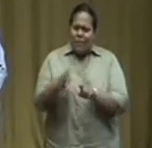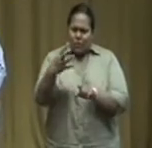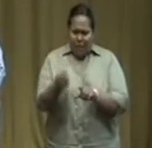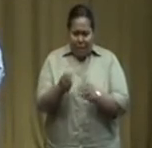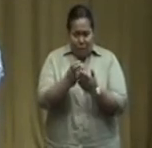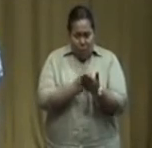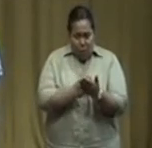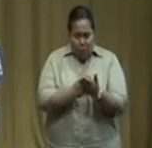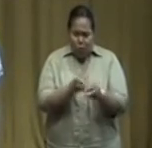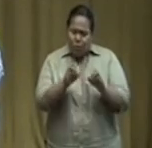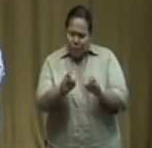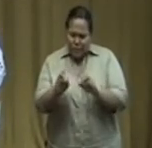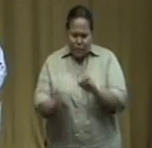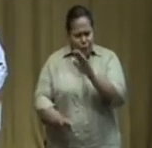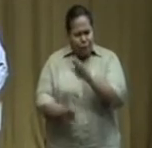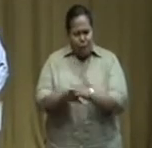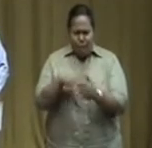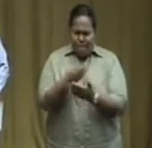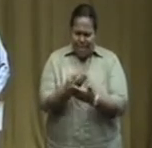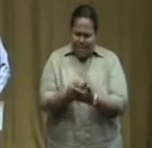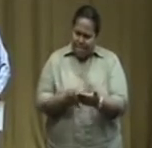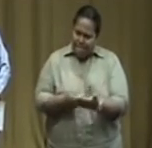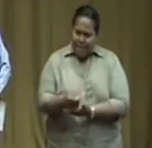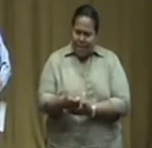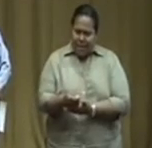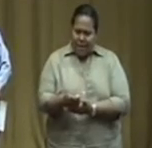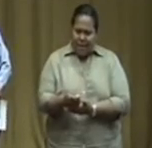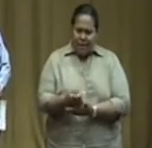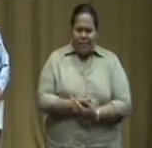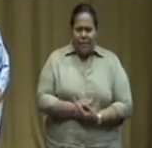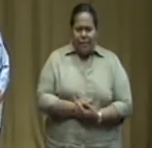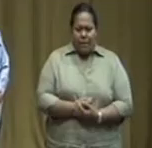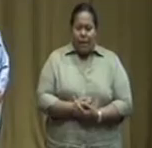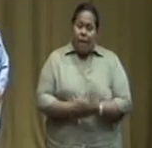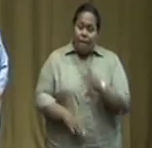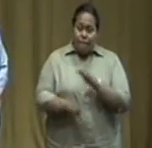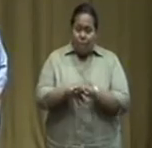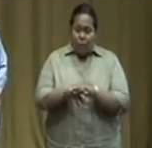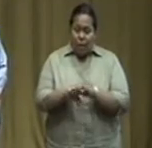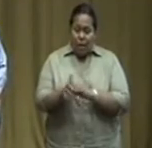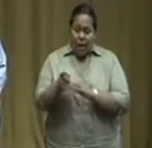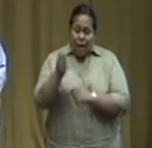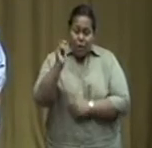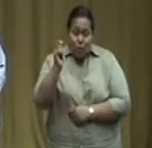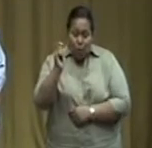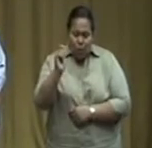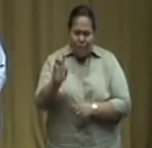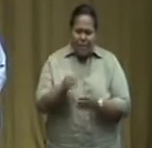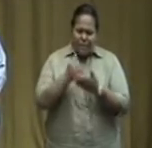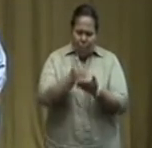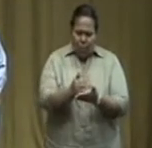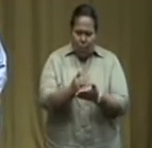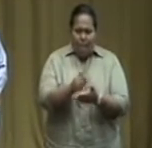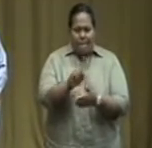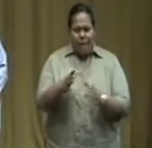fee, full-time registered students who are getting full tutorial support, learning in parallel with the free learners in this open